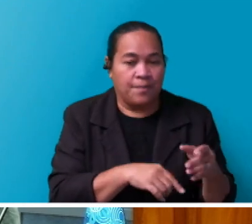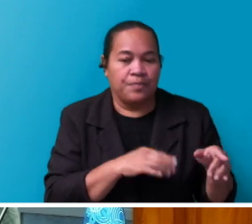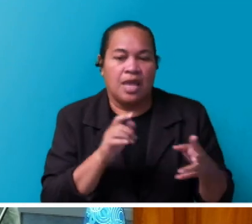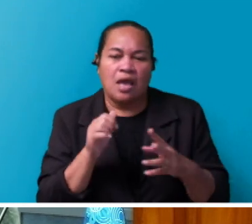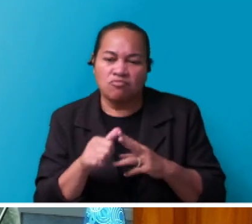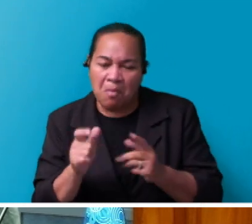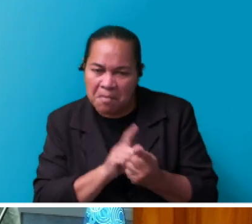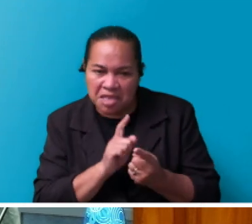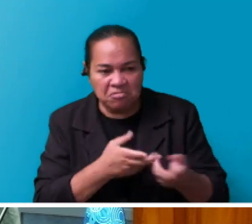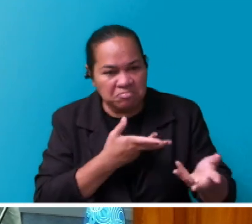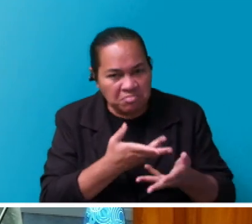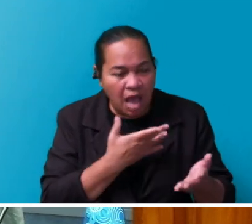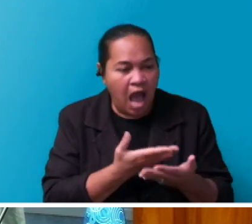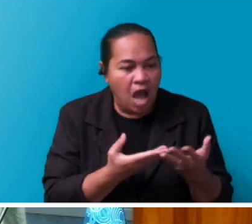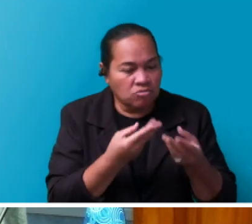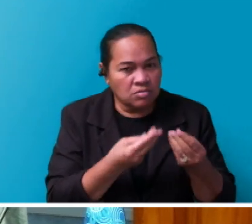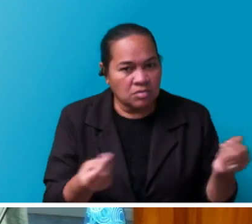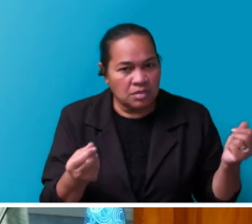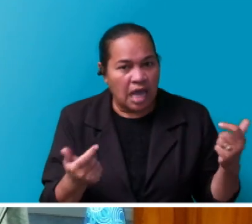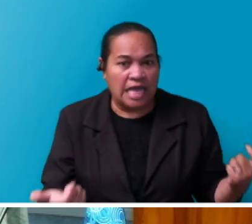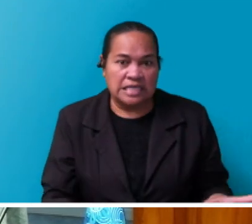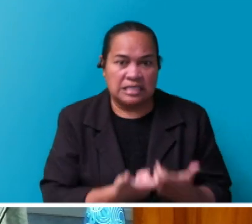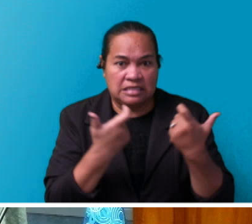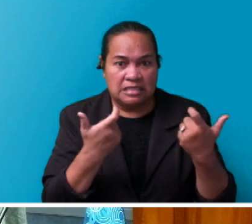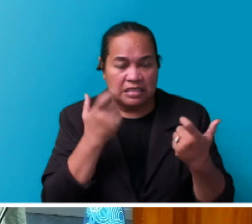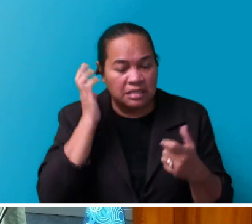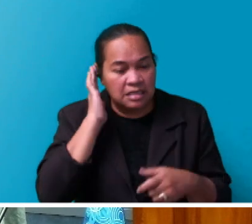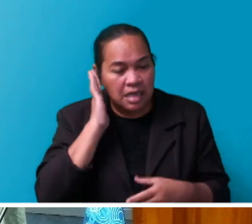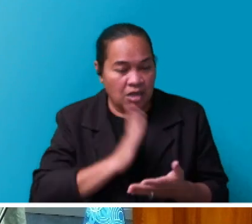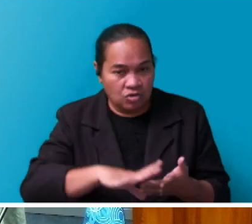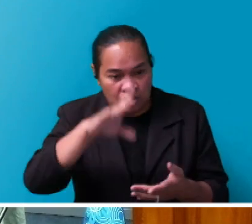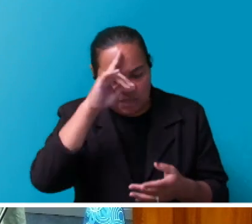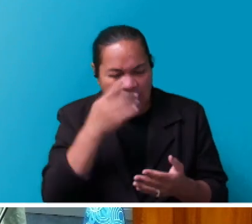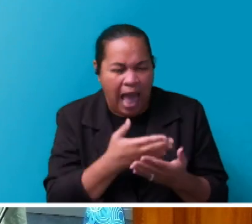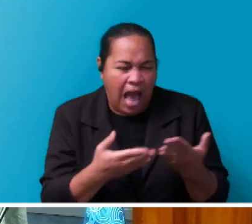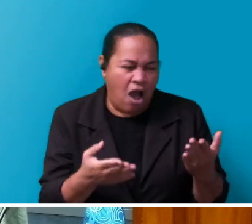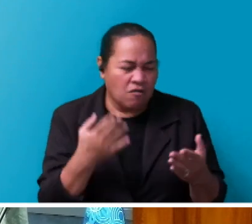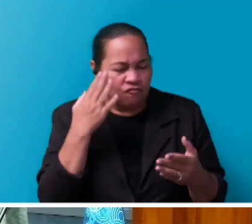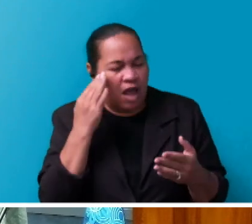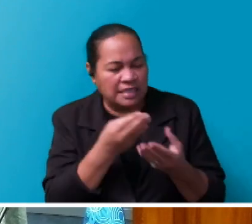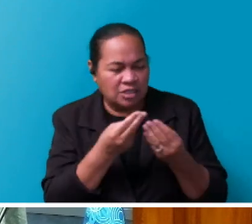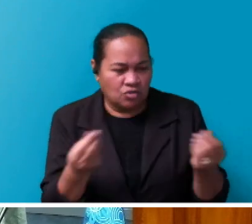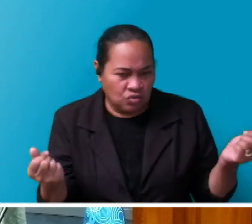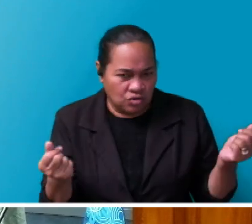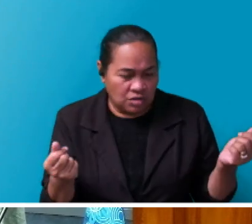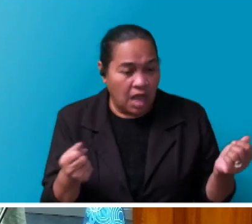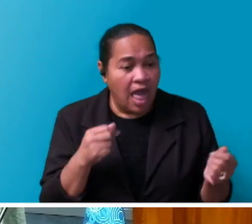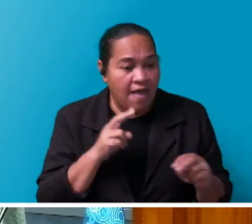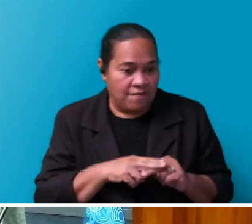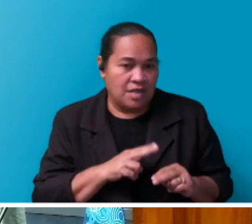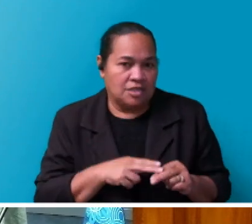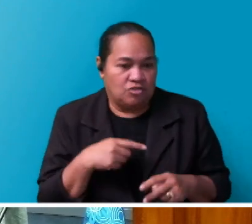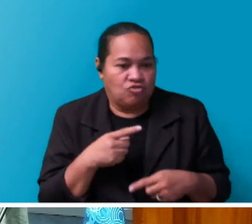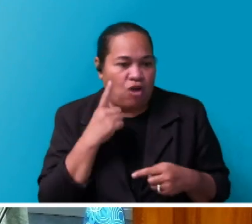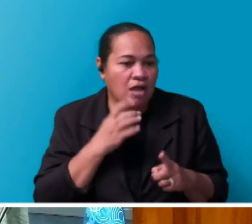on addressing critical educational challenges and fostering innovative solutions, and Fiji's ongoing efforts to